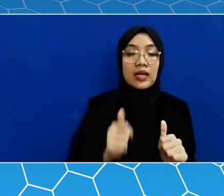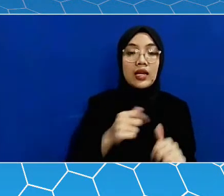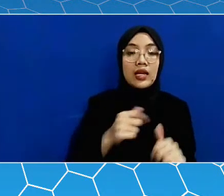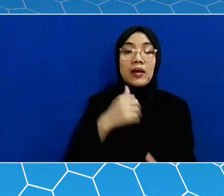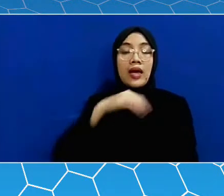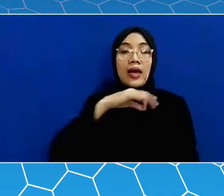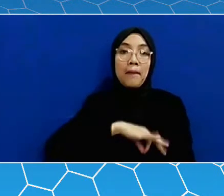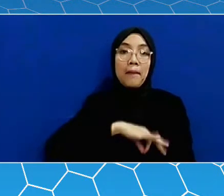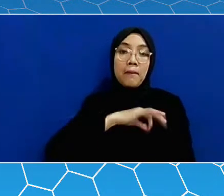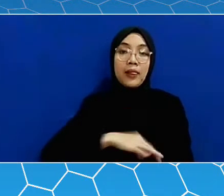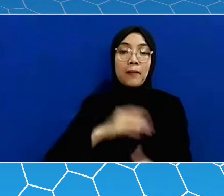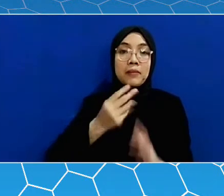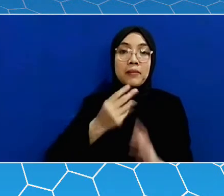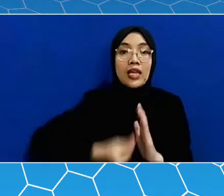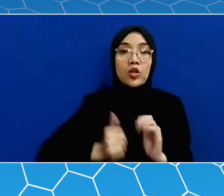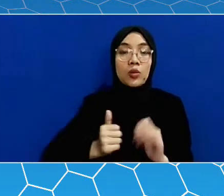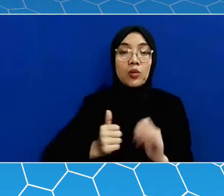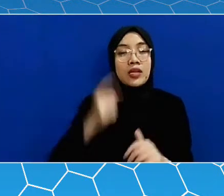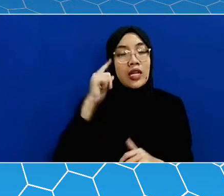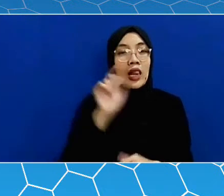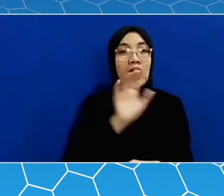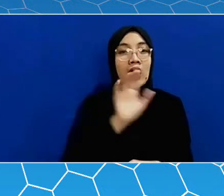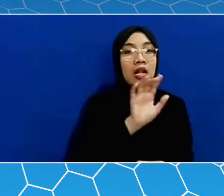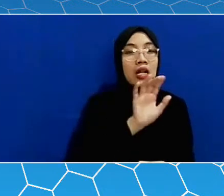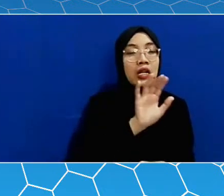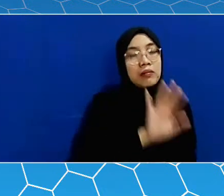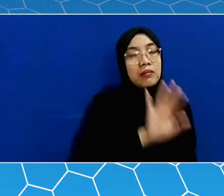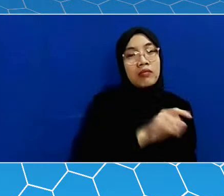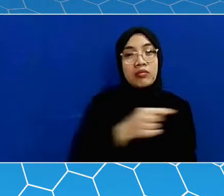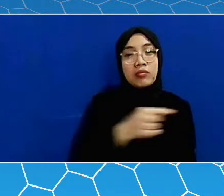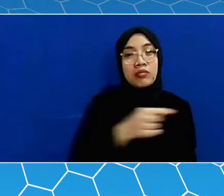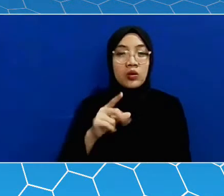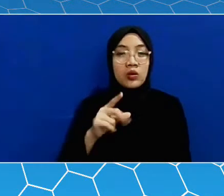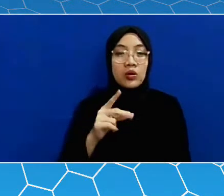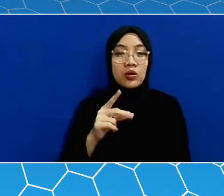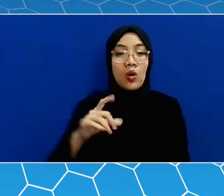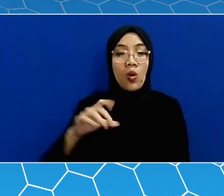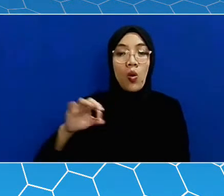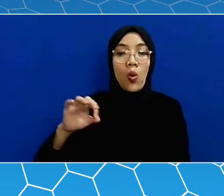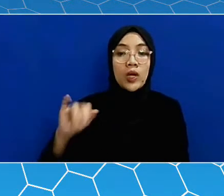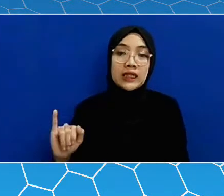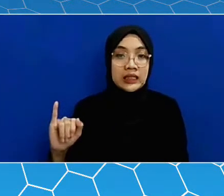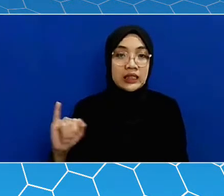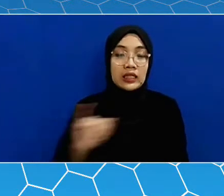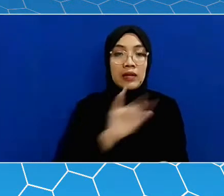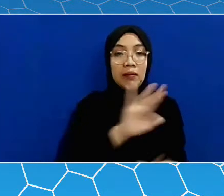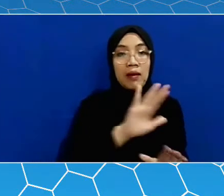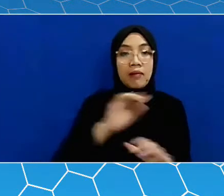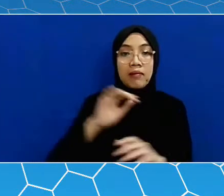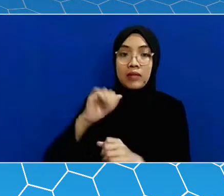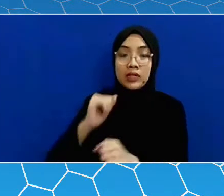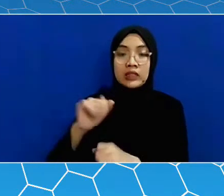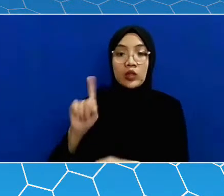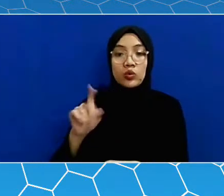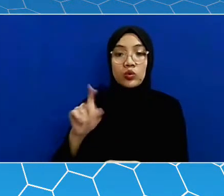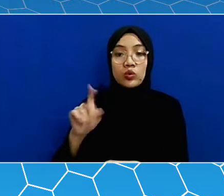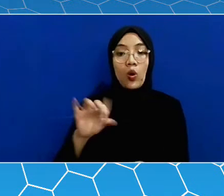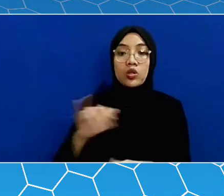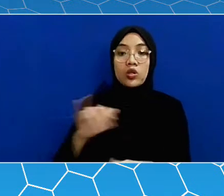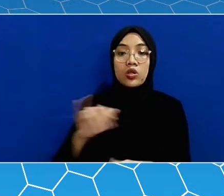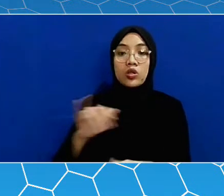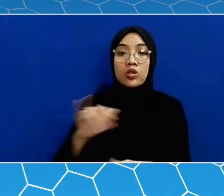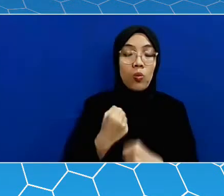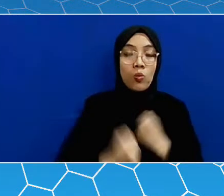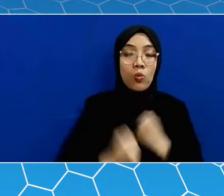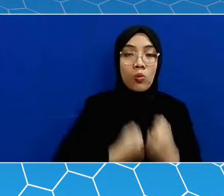1 through the data-driven approaches. And we now have outcome data for over 10 years from the work that we've done in Scotland. But as mentioned,